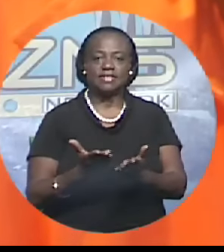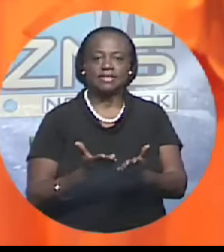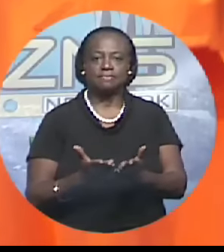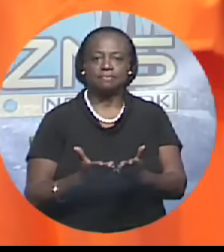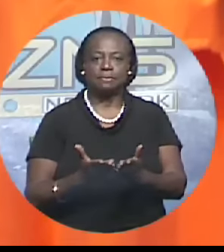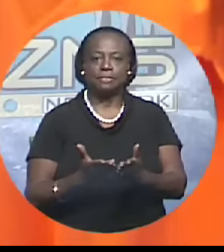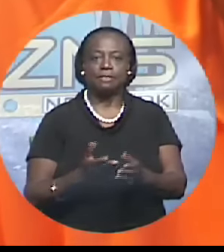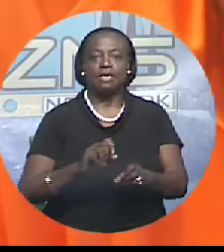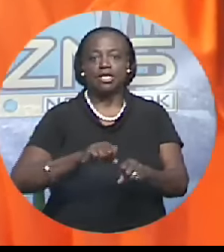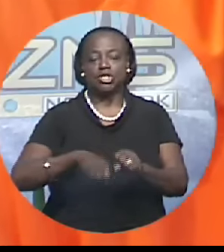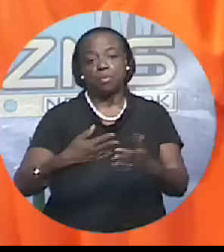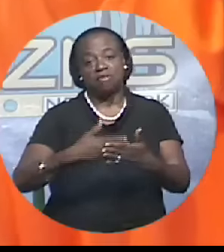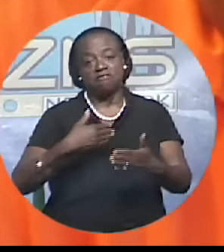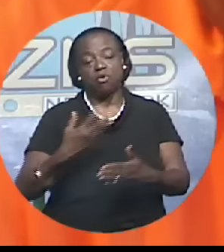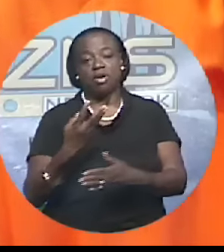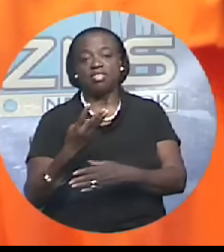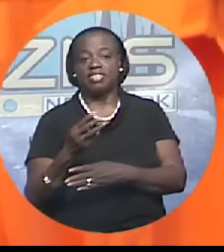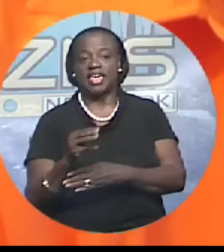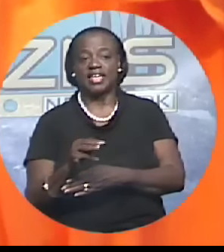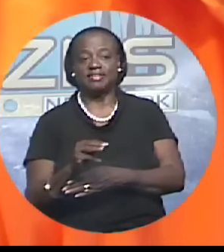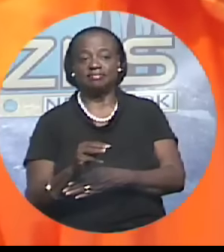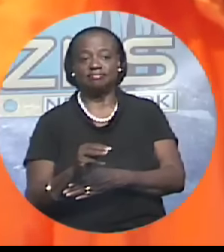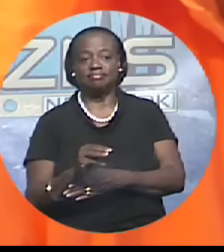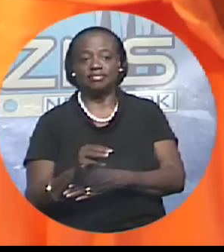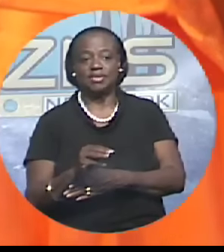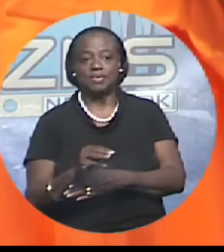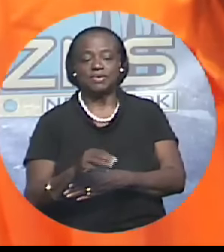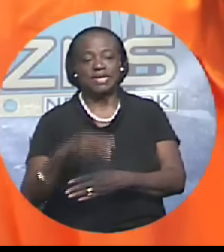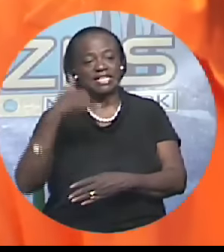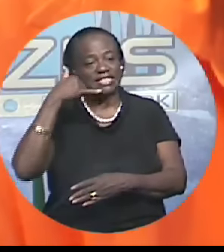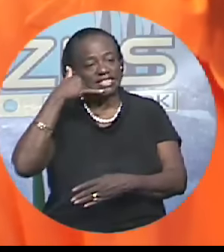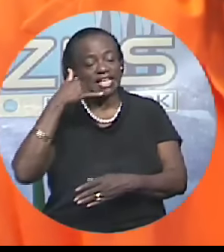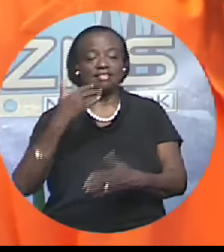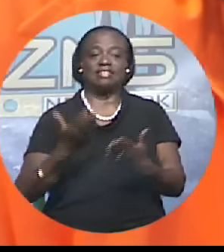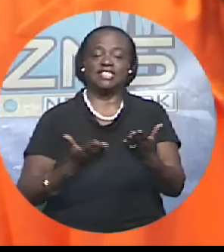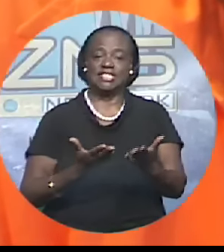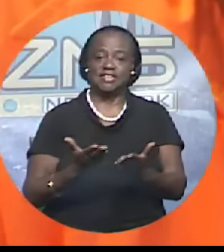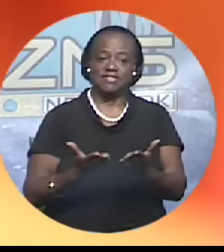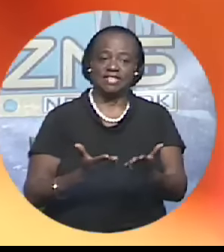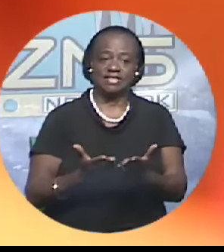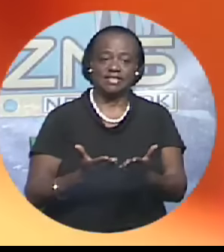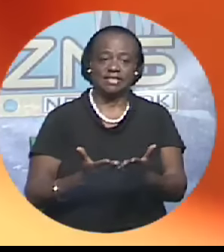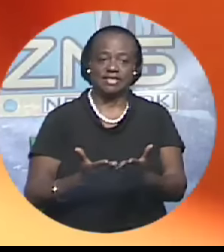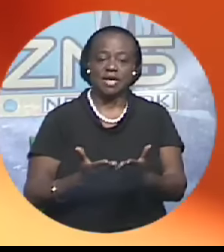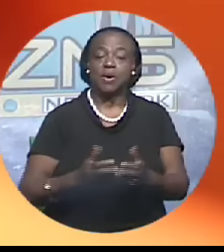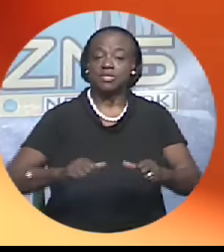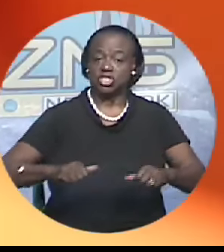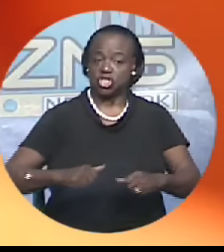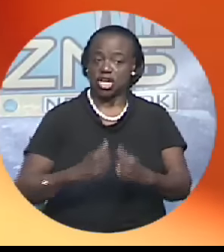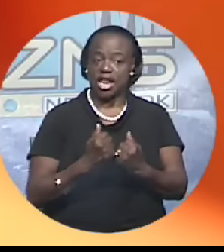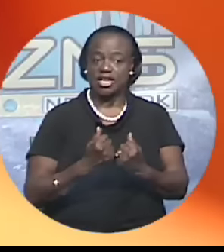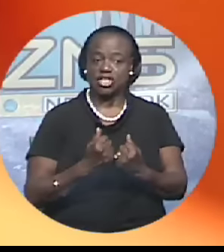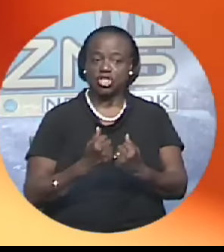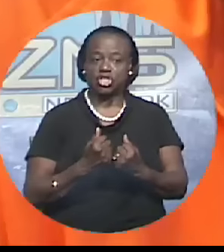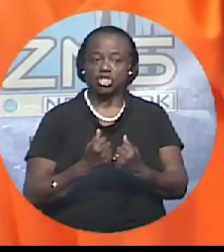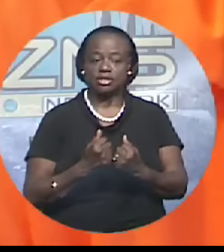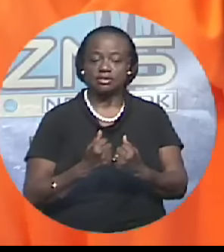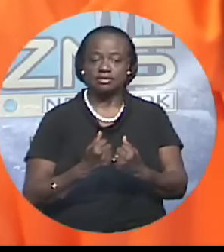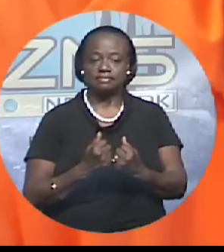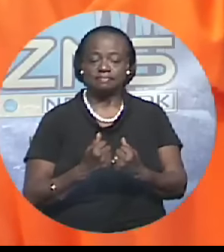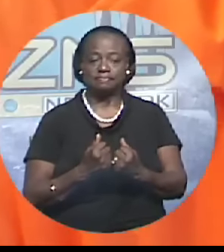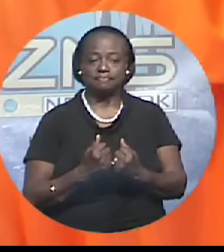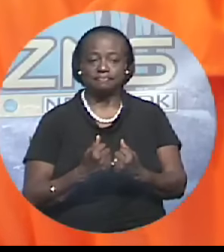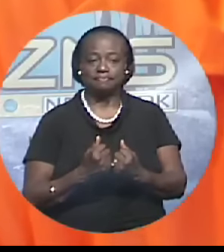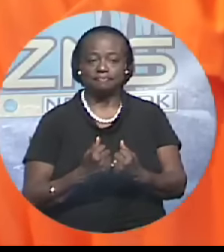You know, prior to them coming on, and particularly with the cell service, I mean, just think about it, it was a challenge for people to be able to communicate.